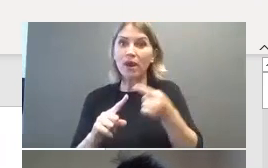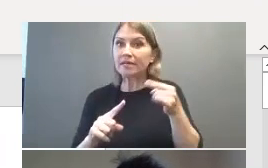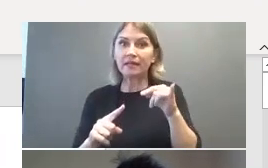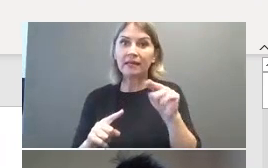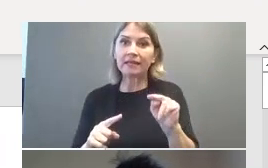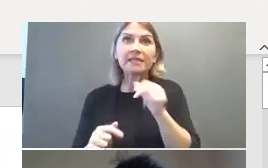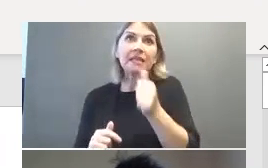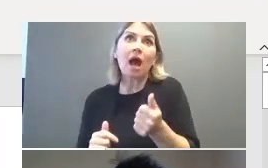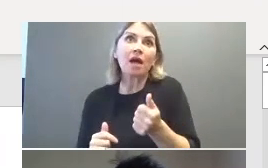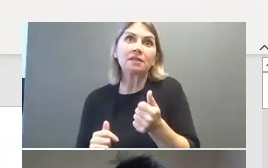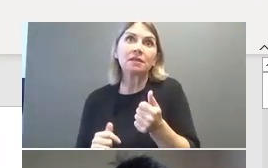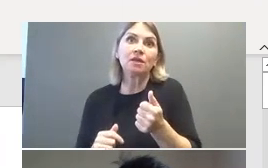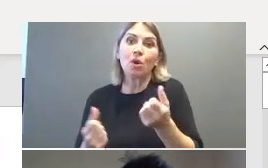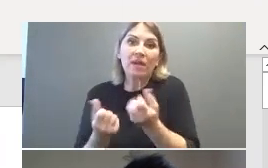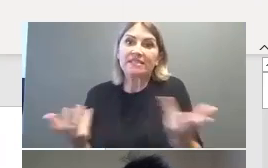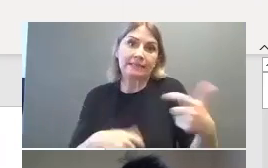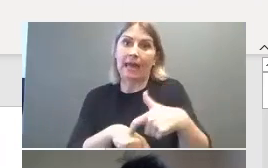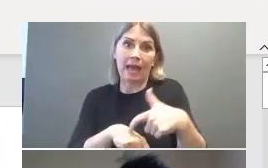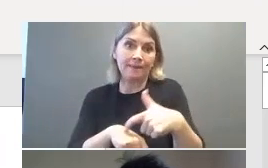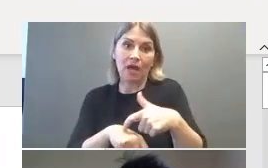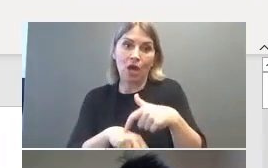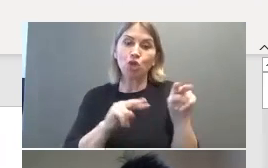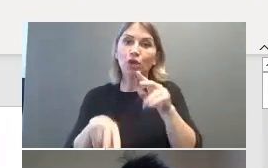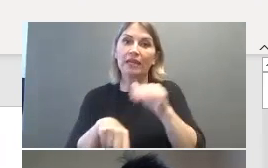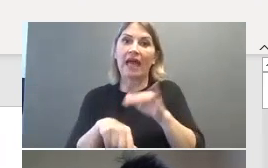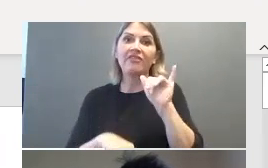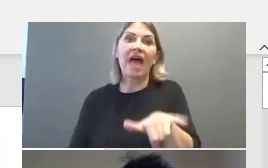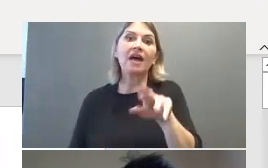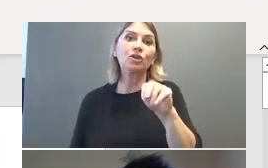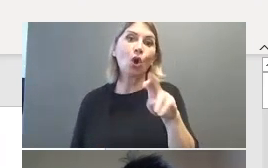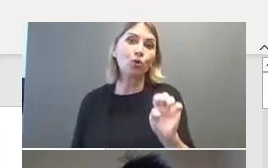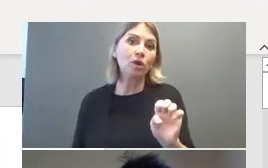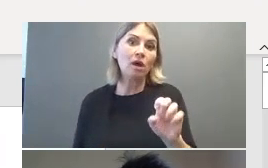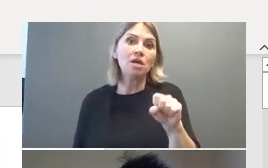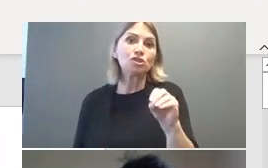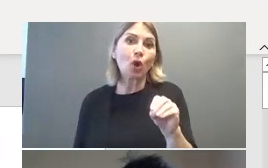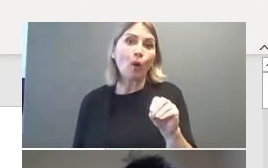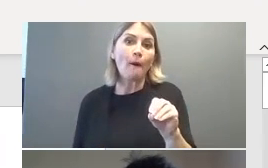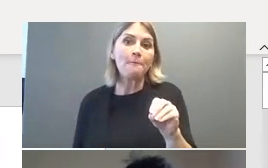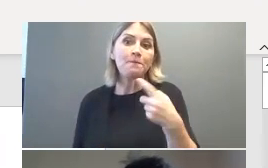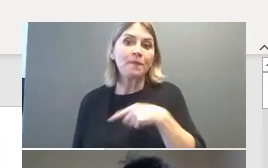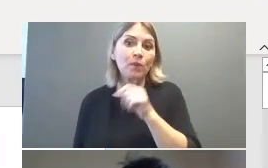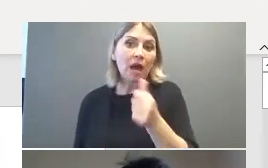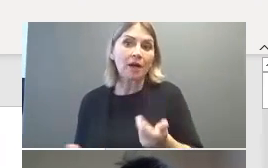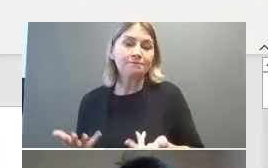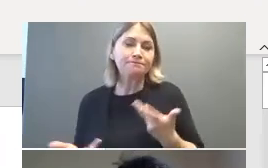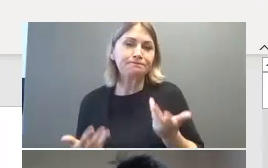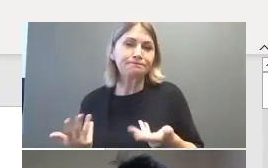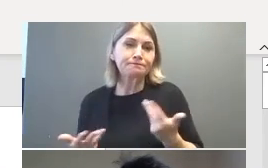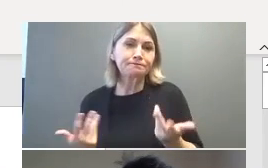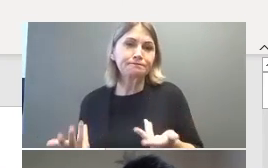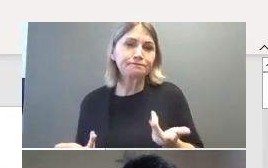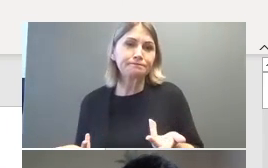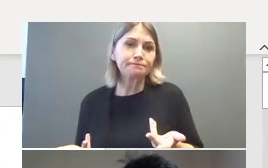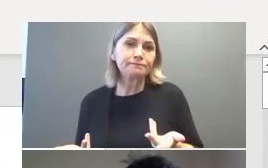would not waste any time looking at that node, and so it will not be stuck in any cycle,